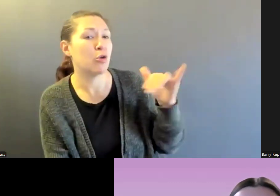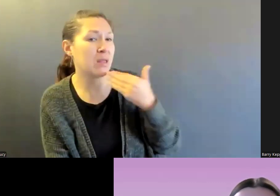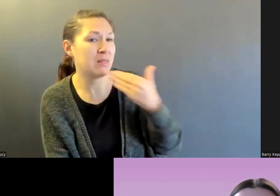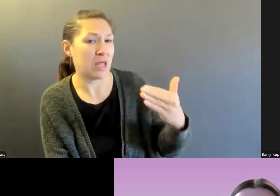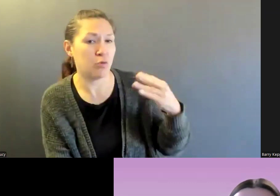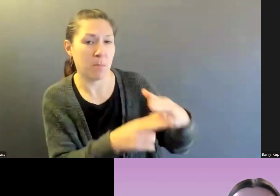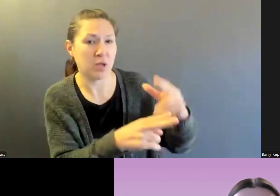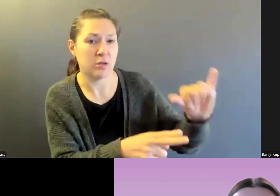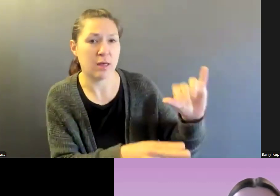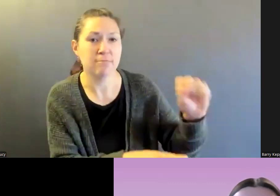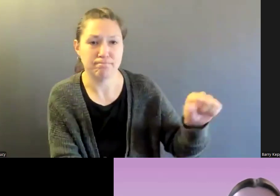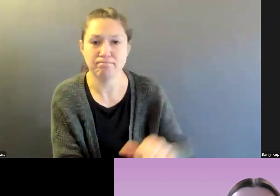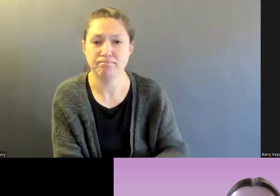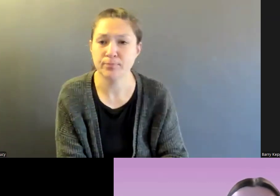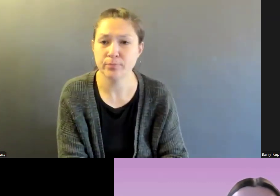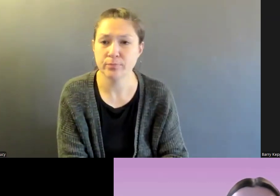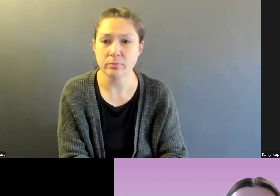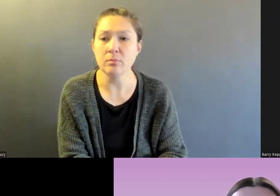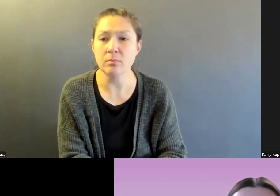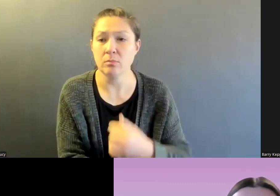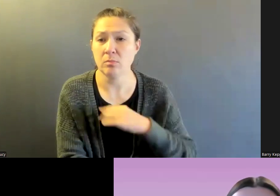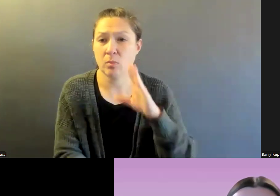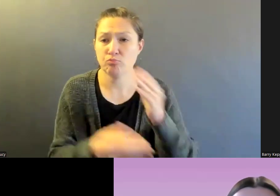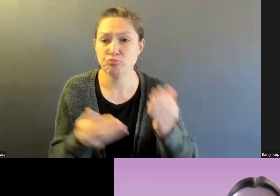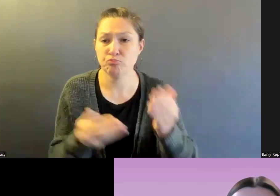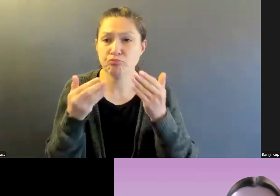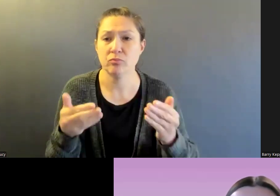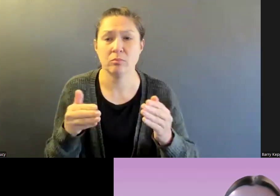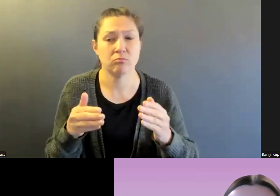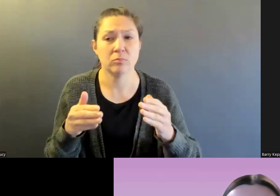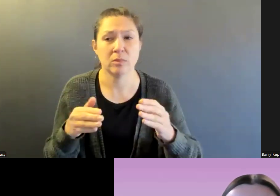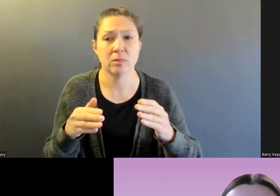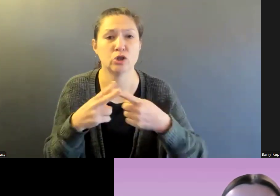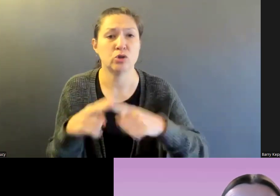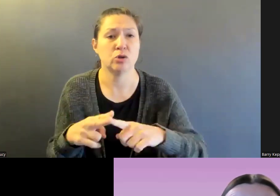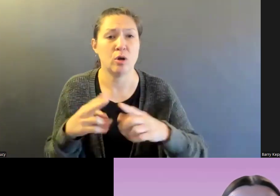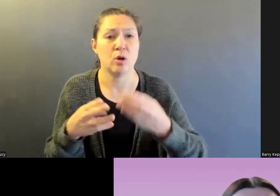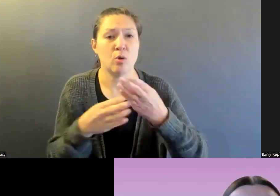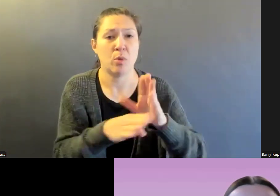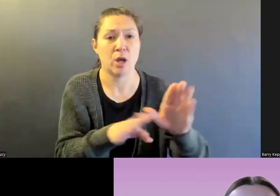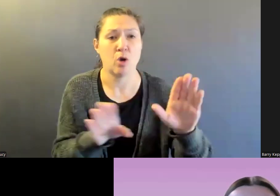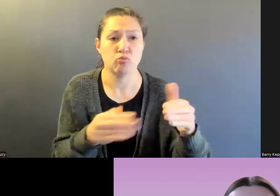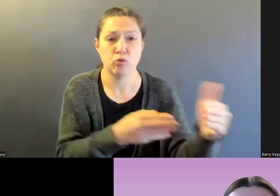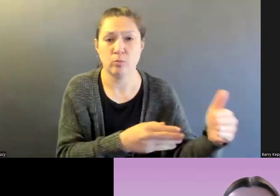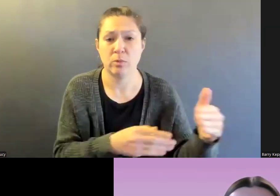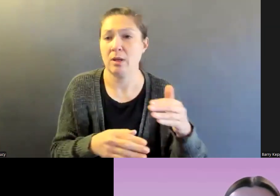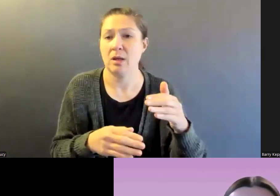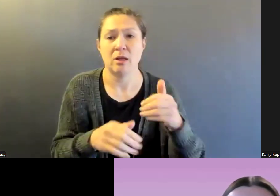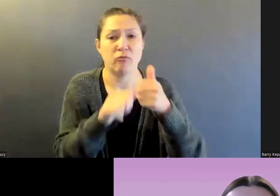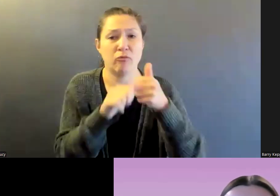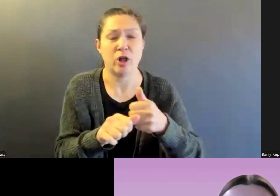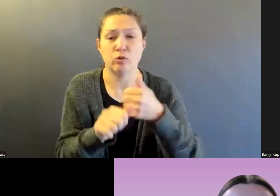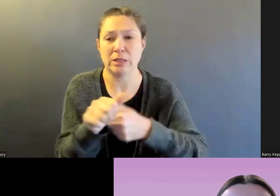And I'm going to go ahead and open up the breakout rooms. They are by topic, and you can pick based on which